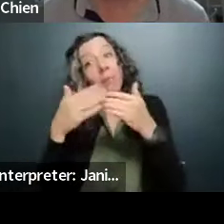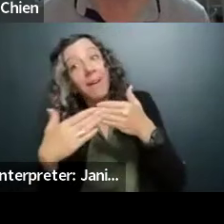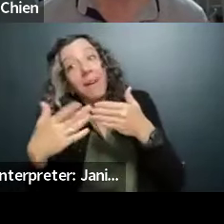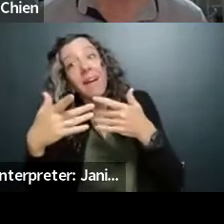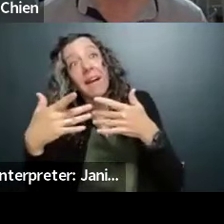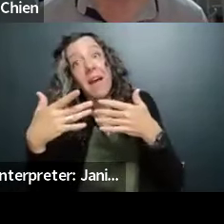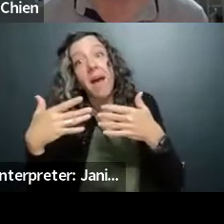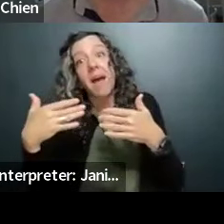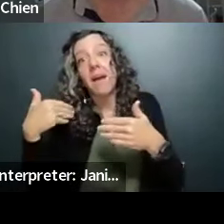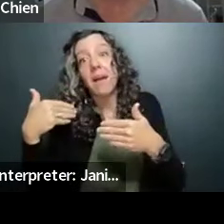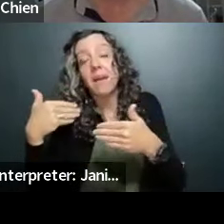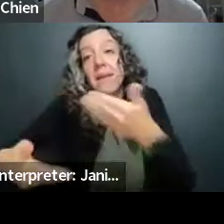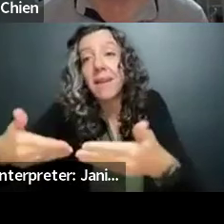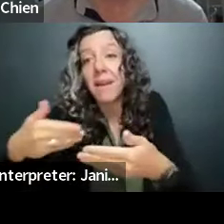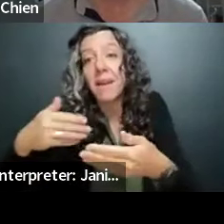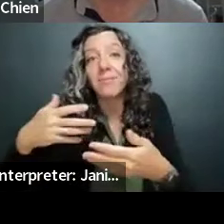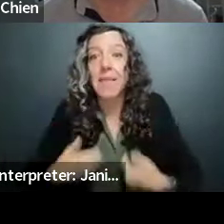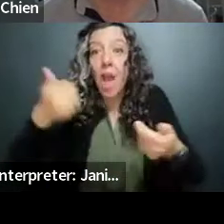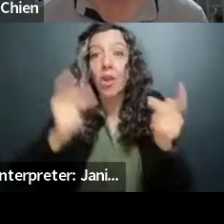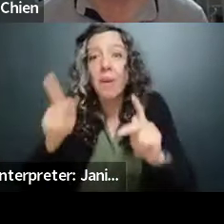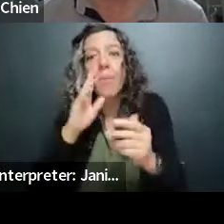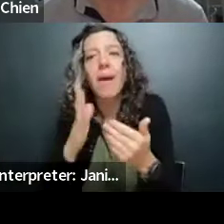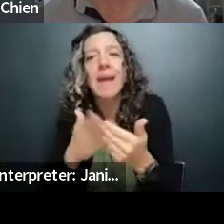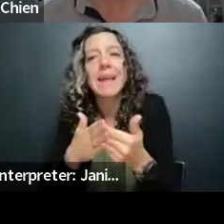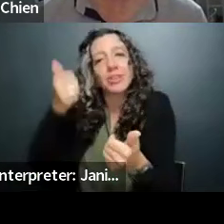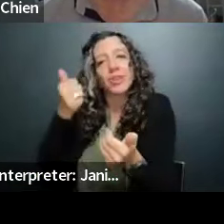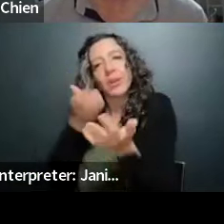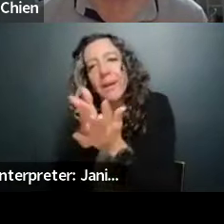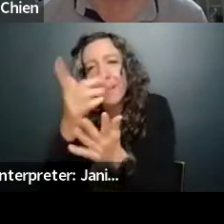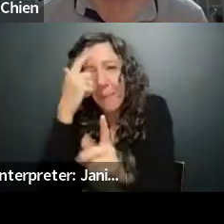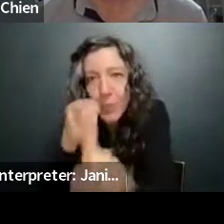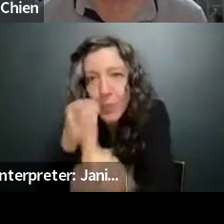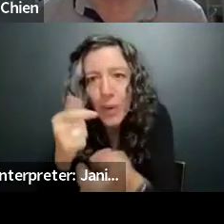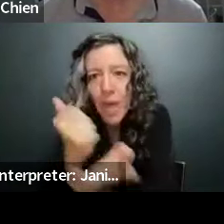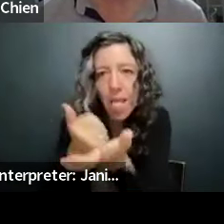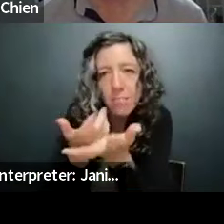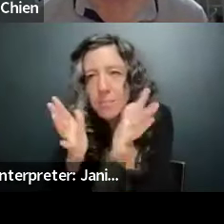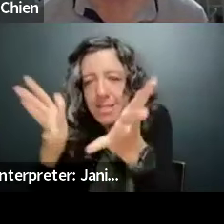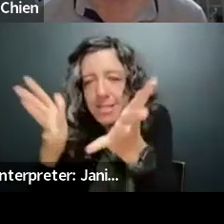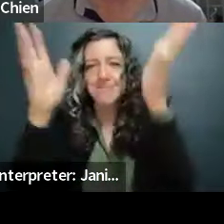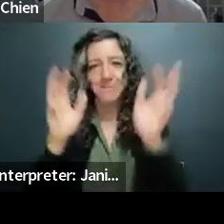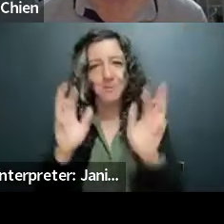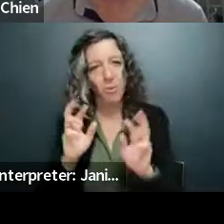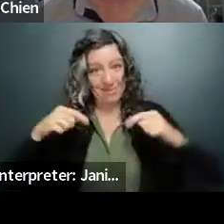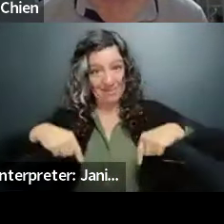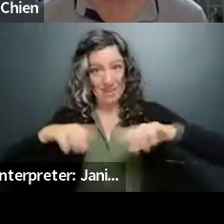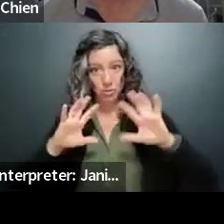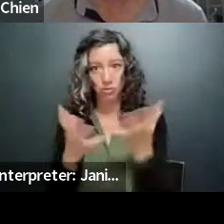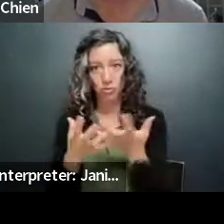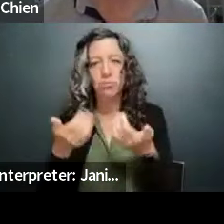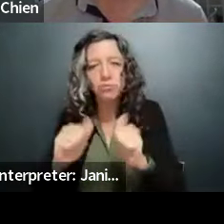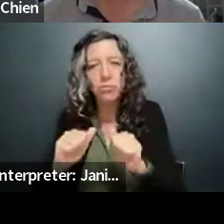generation, not next generation, maybe just very soon. But yeah, that's one of the things that we're trying to work here, right? Making it easier